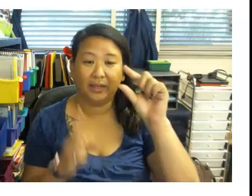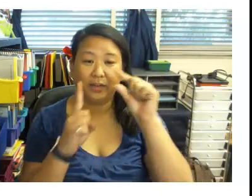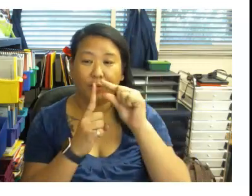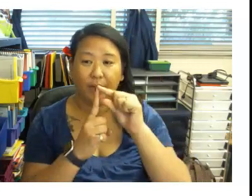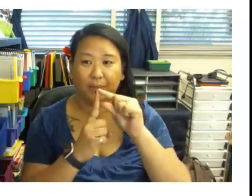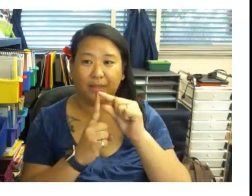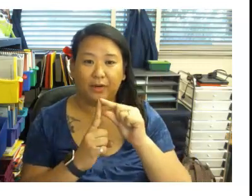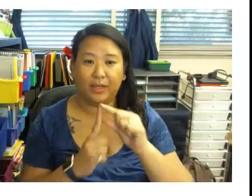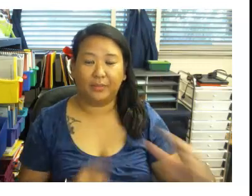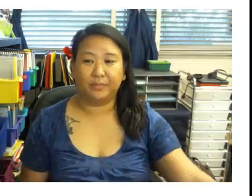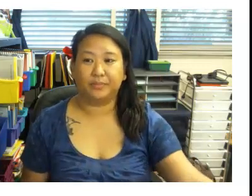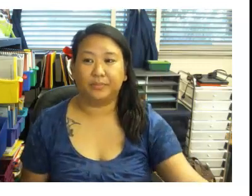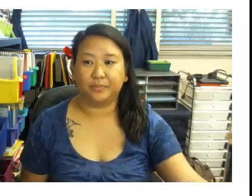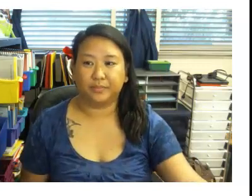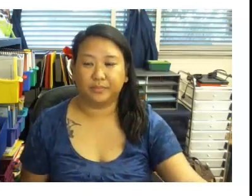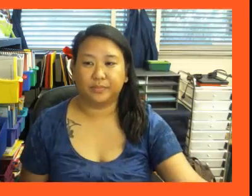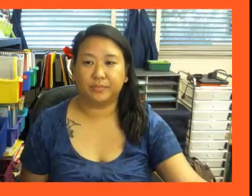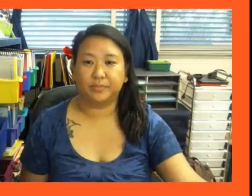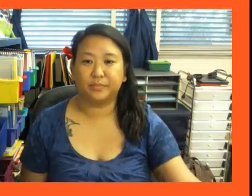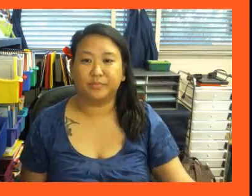Unit 8, Vocabulary.